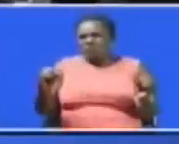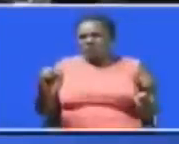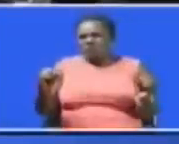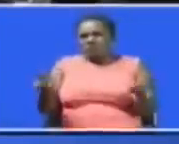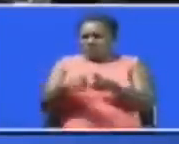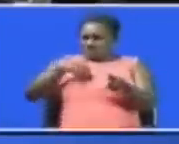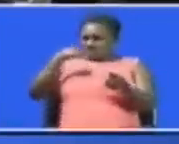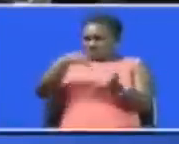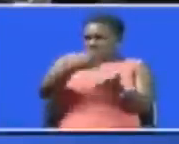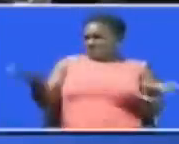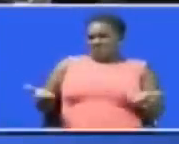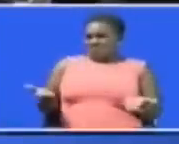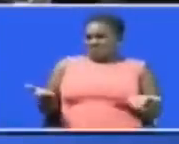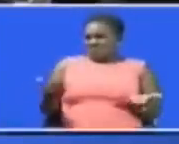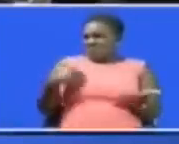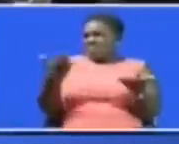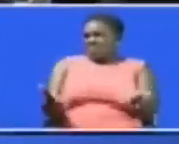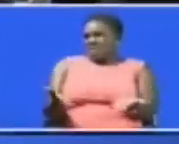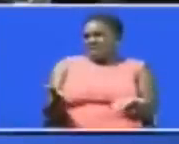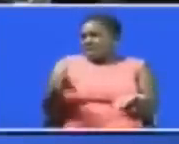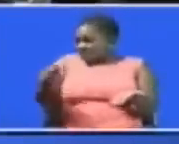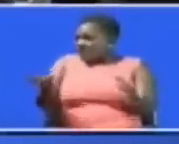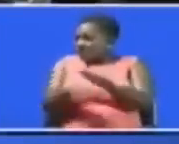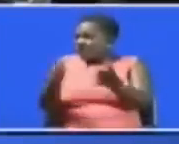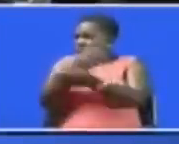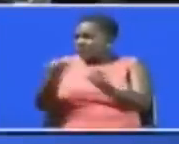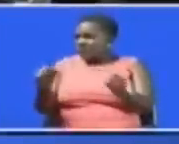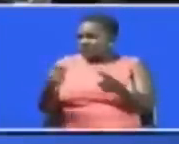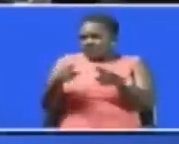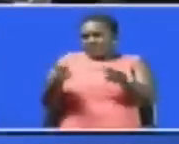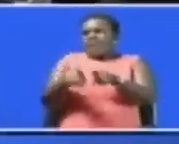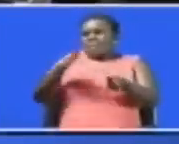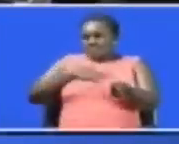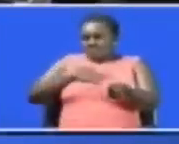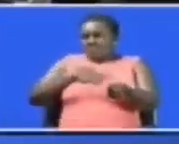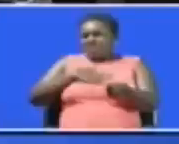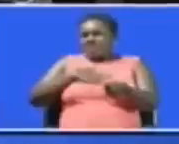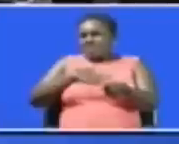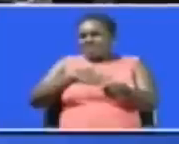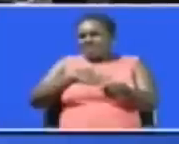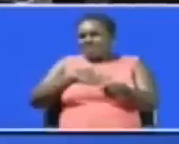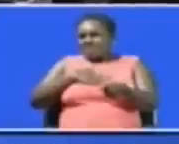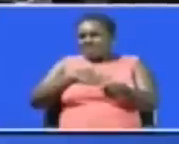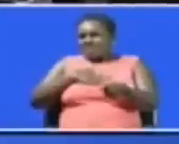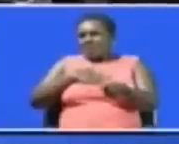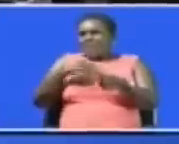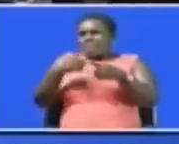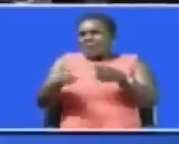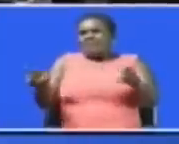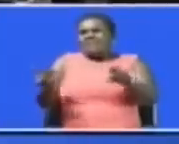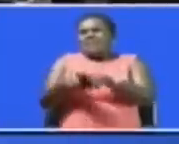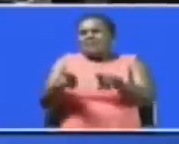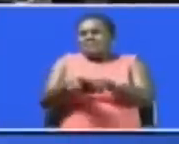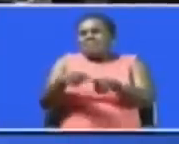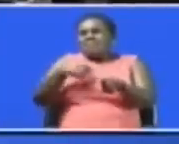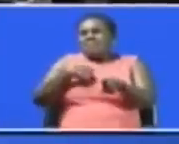included, just like I was not included. He's the deputy president. But I'm also a very... He was on a ticket with the president. Yes, but you